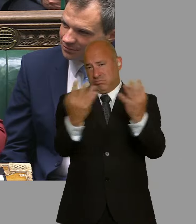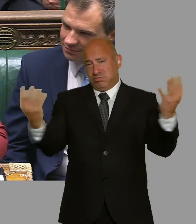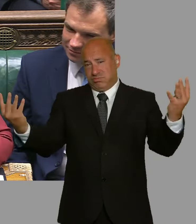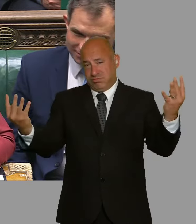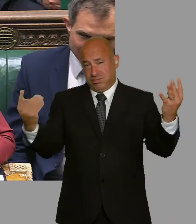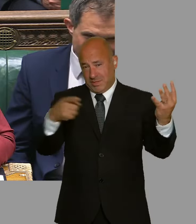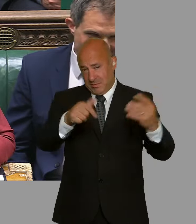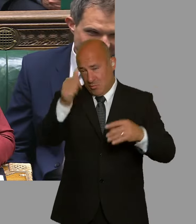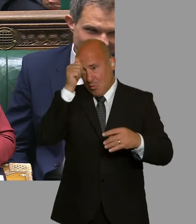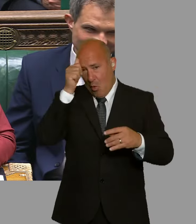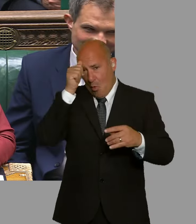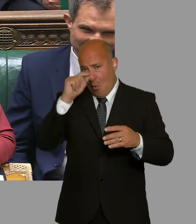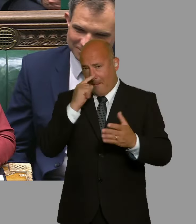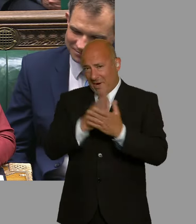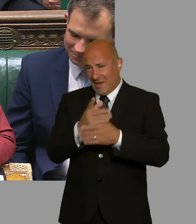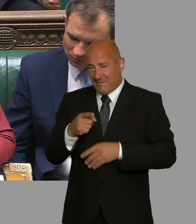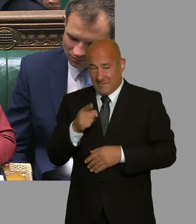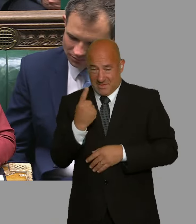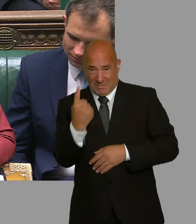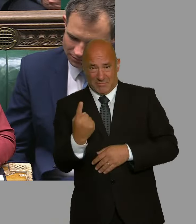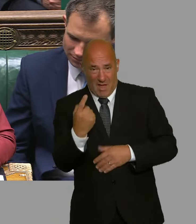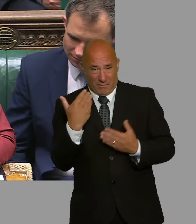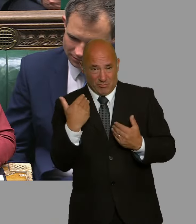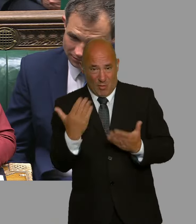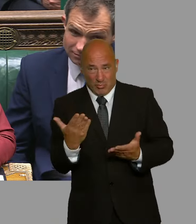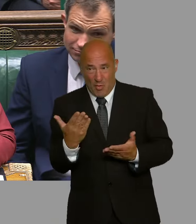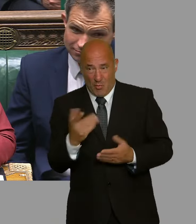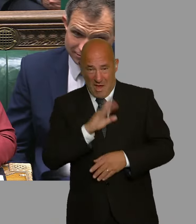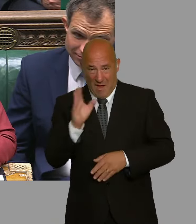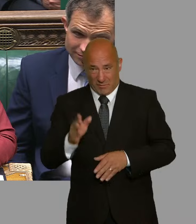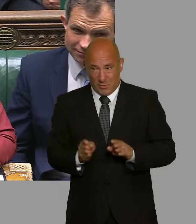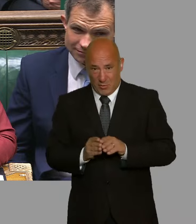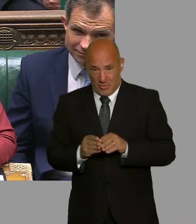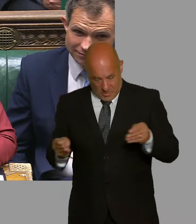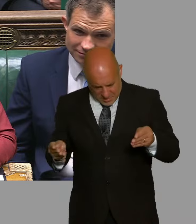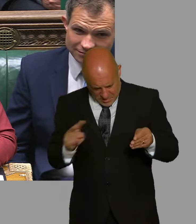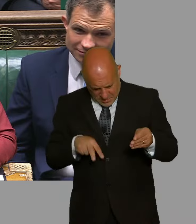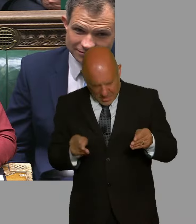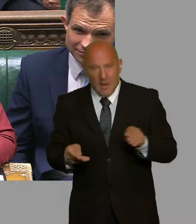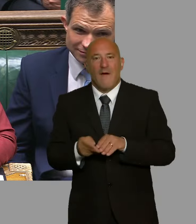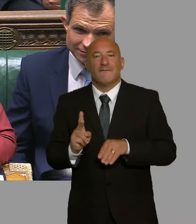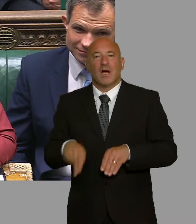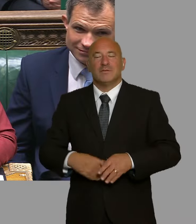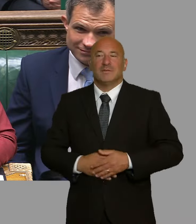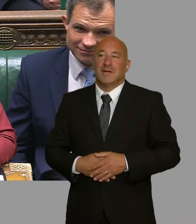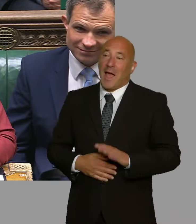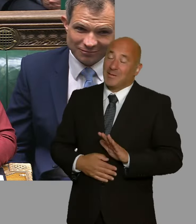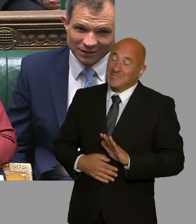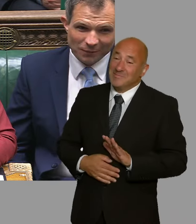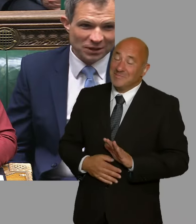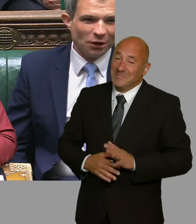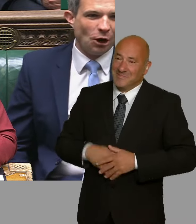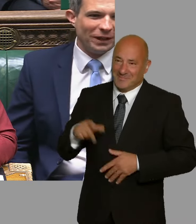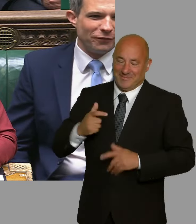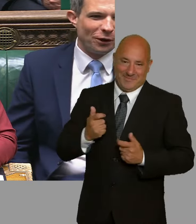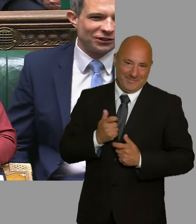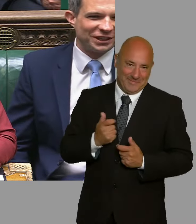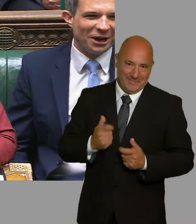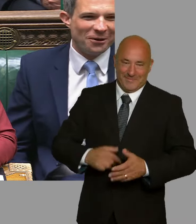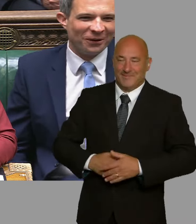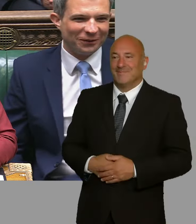Speaker, he has been in government for nearly a year. It's only going to get harder.